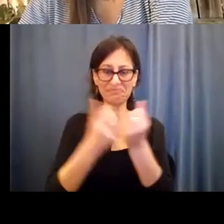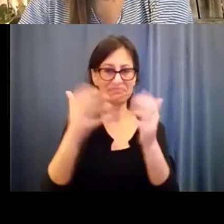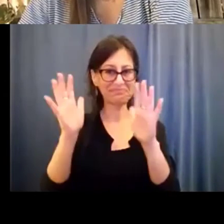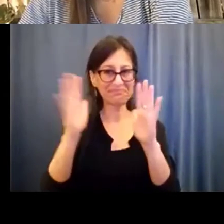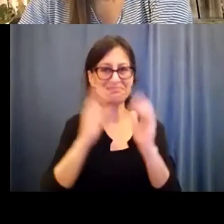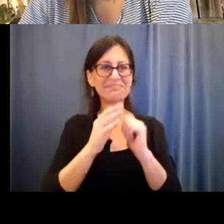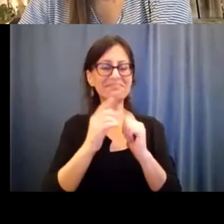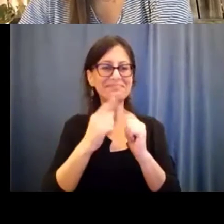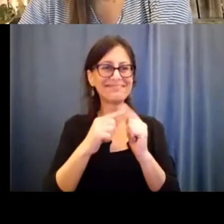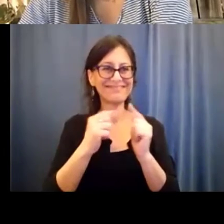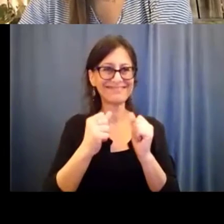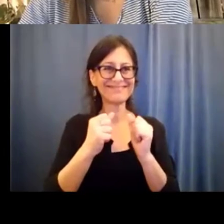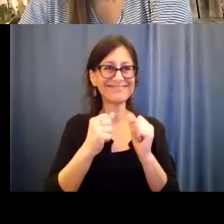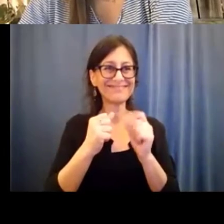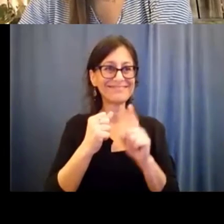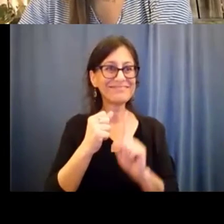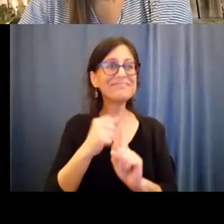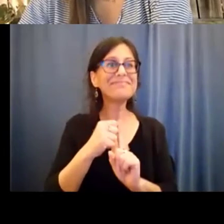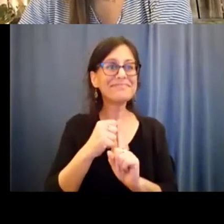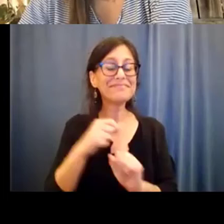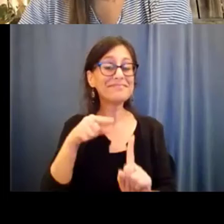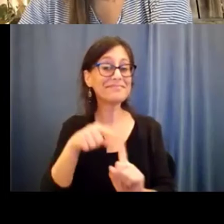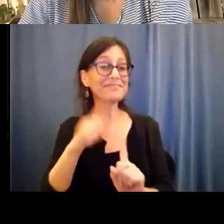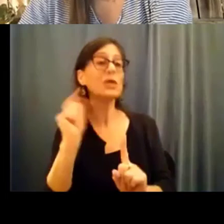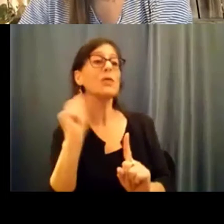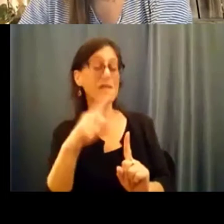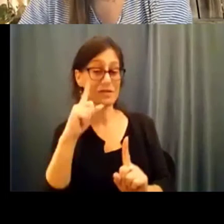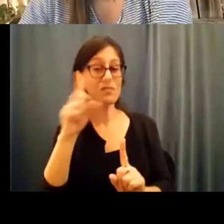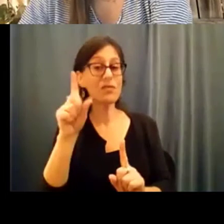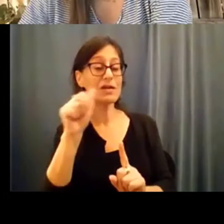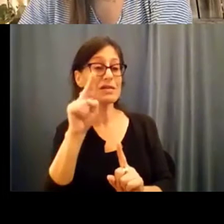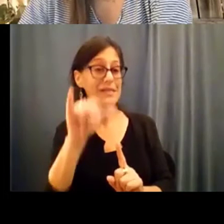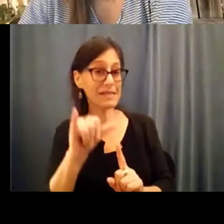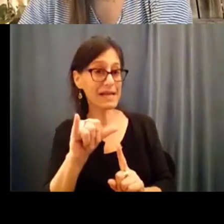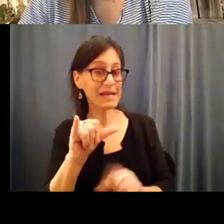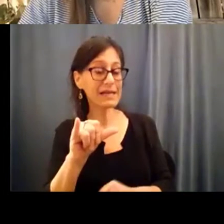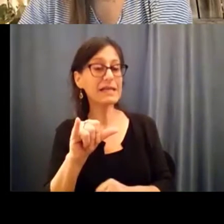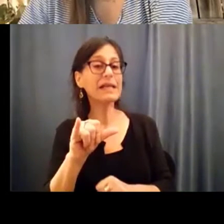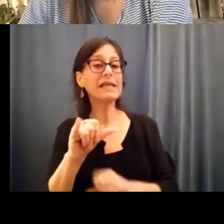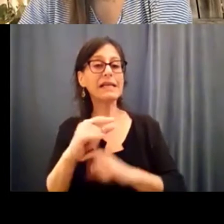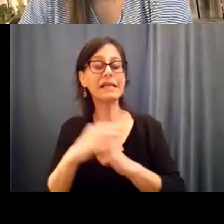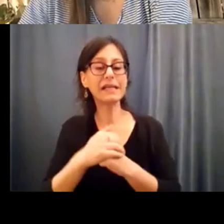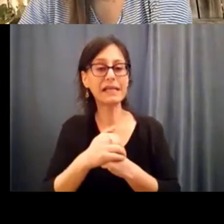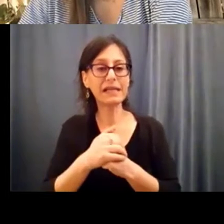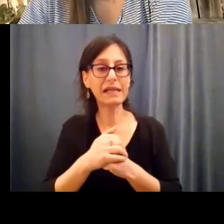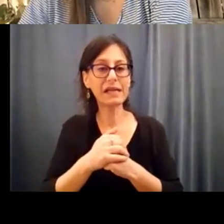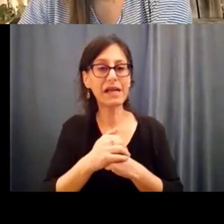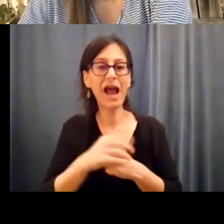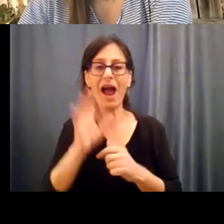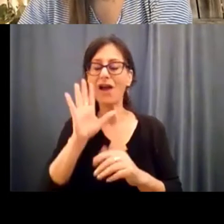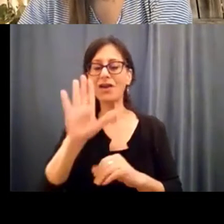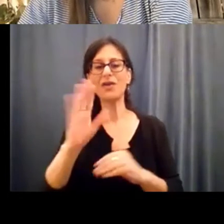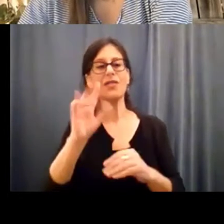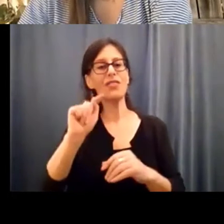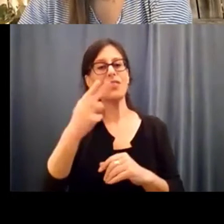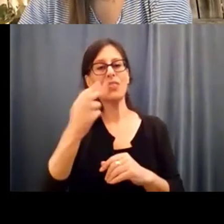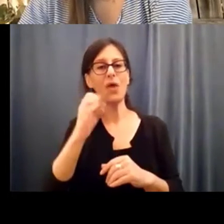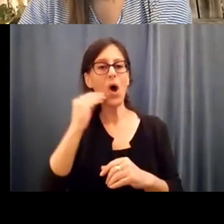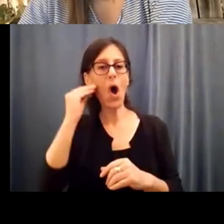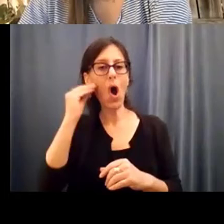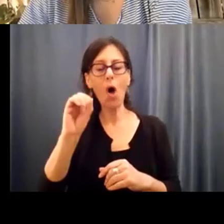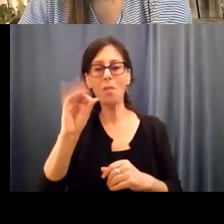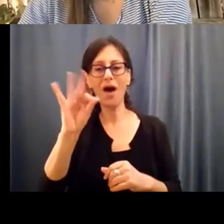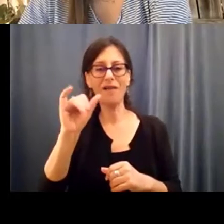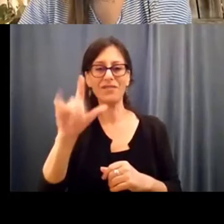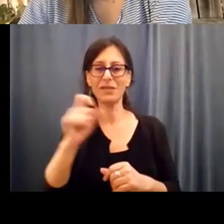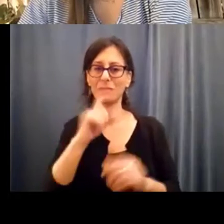out there. All right. So this question is for Danny. Hi, Danny. Loved Home Office. Your cast and team was fantastic